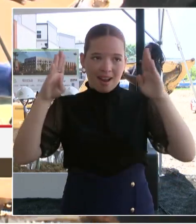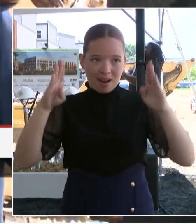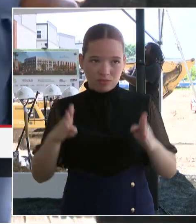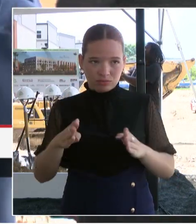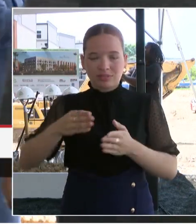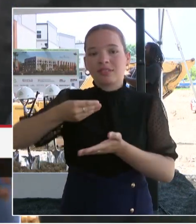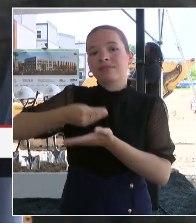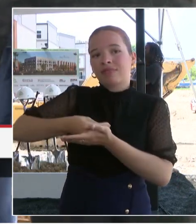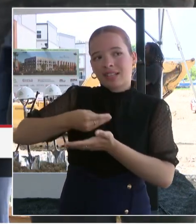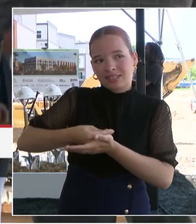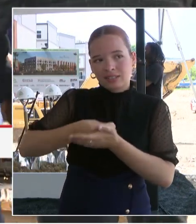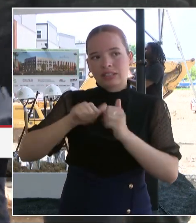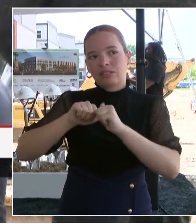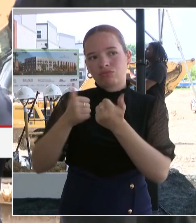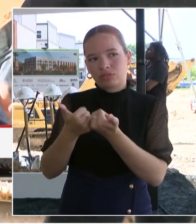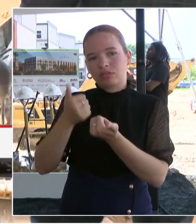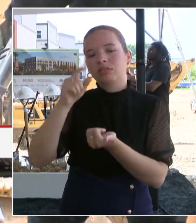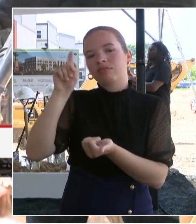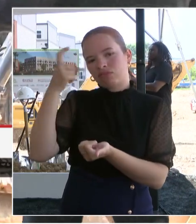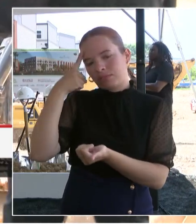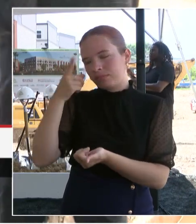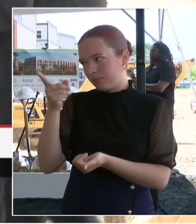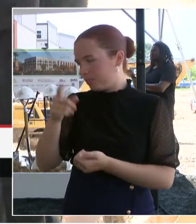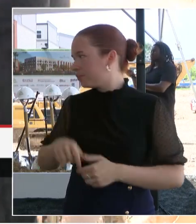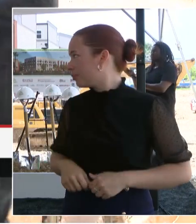Thank you.